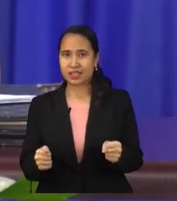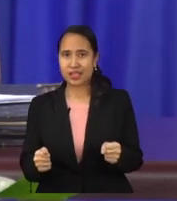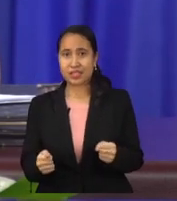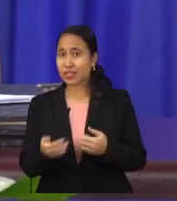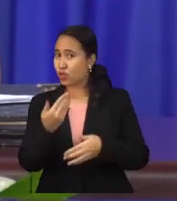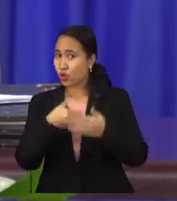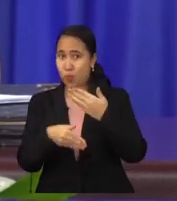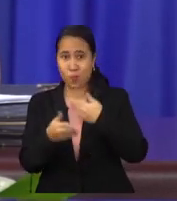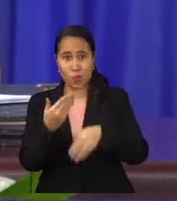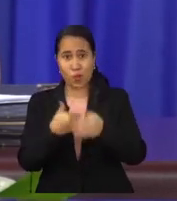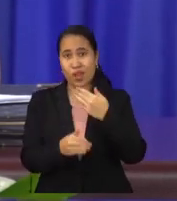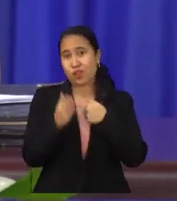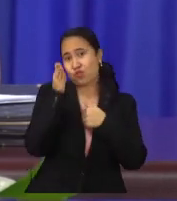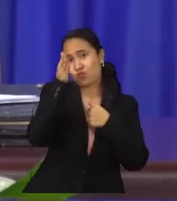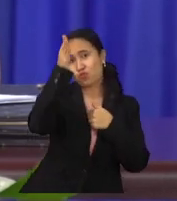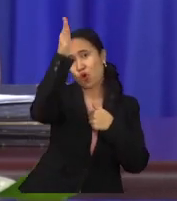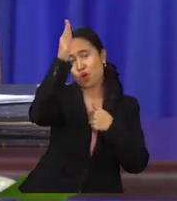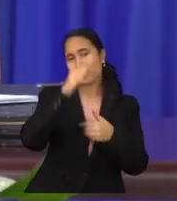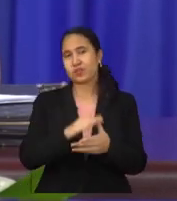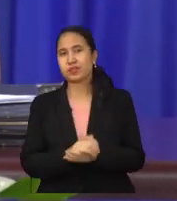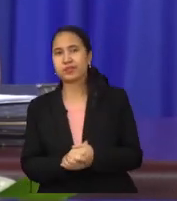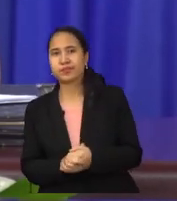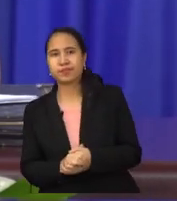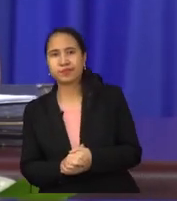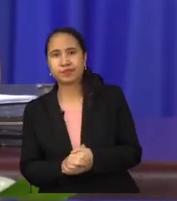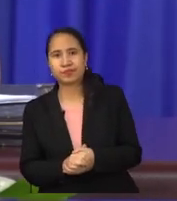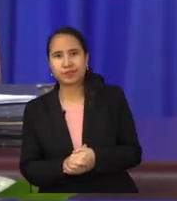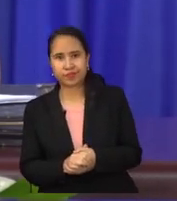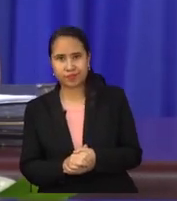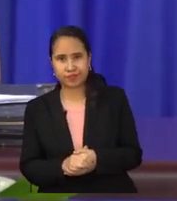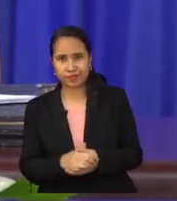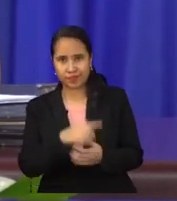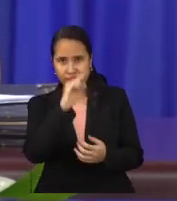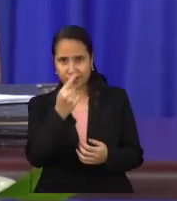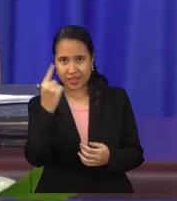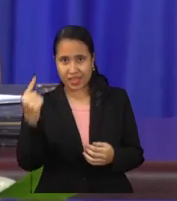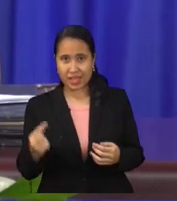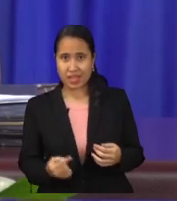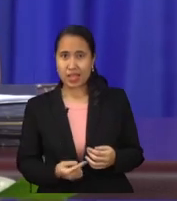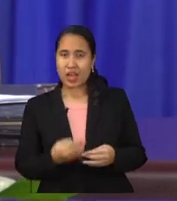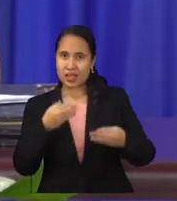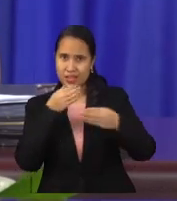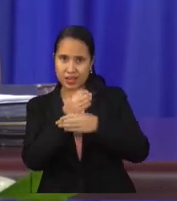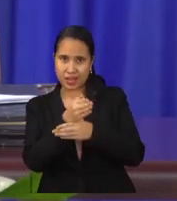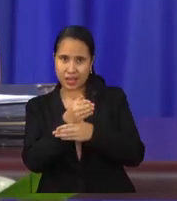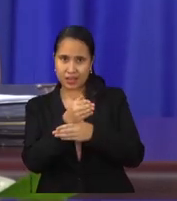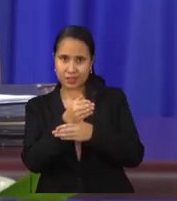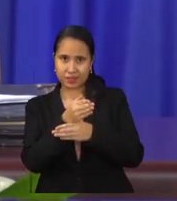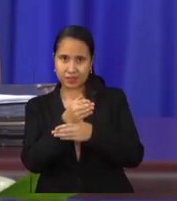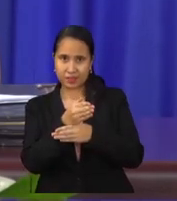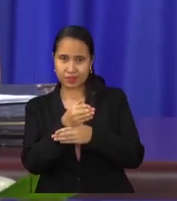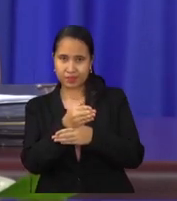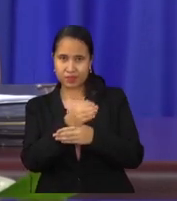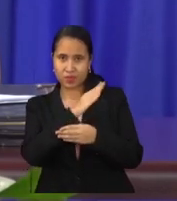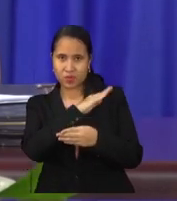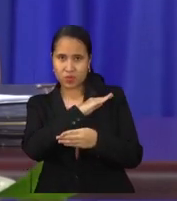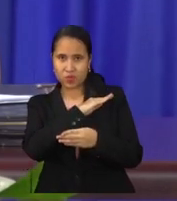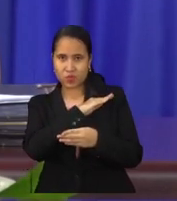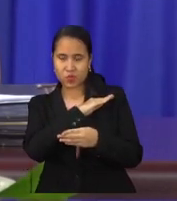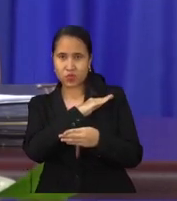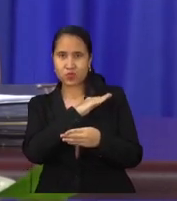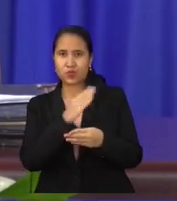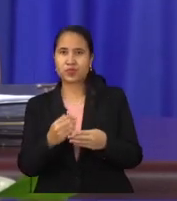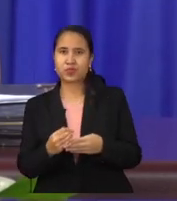in the future. States may not deprive individuals of the right to an effective remedy, including compensation and